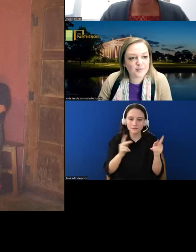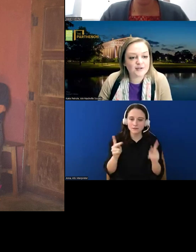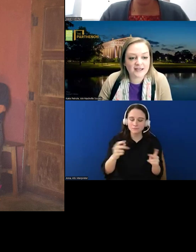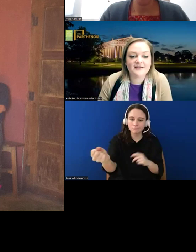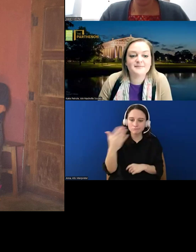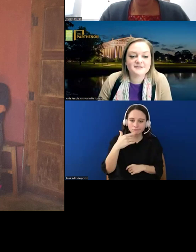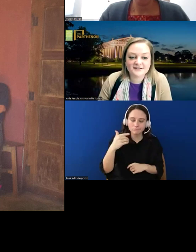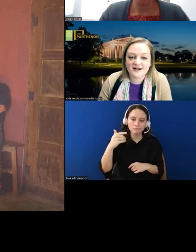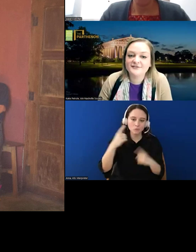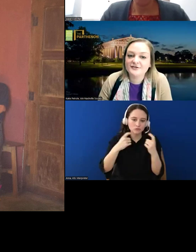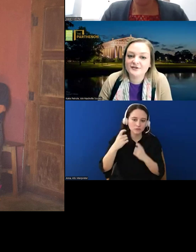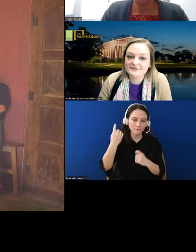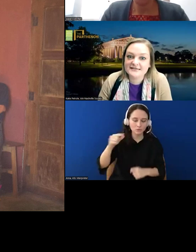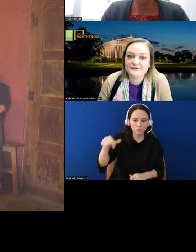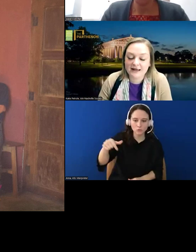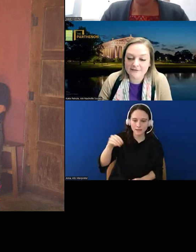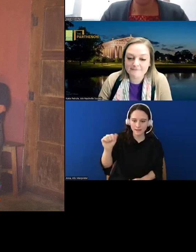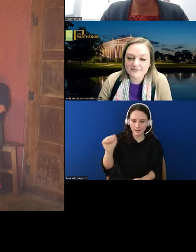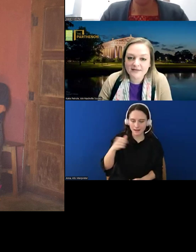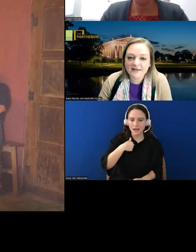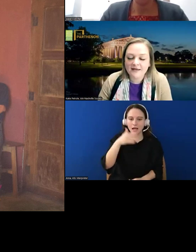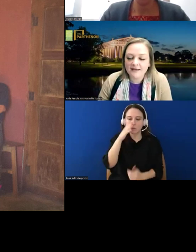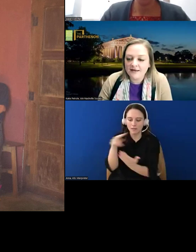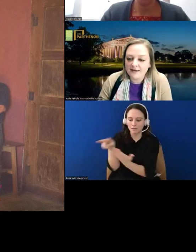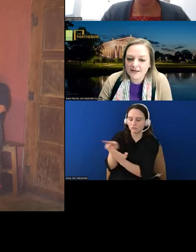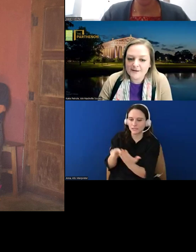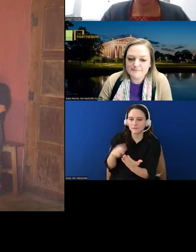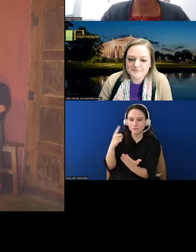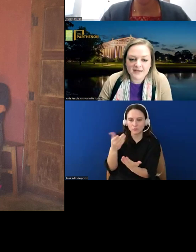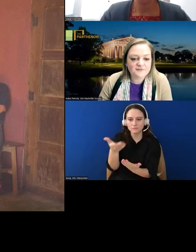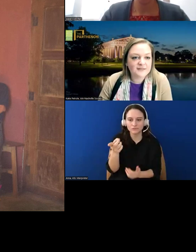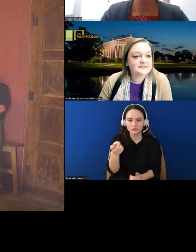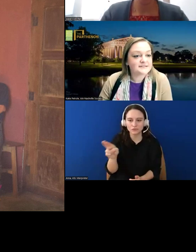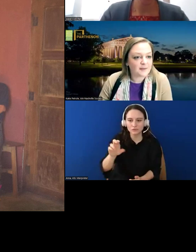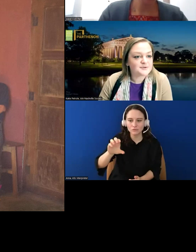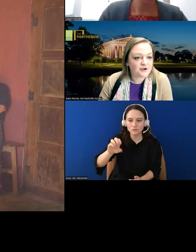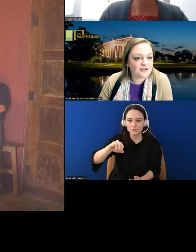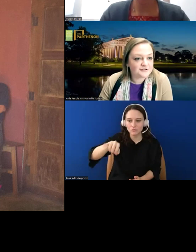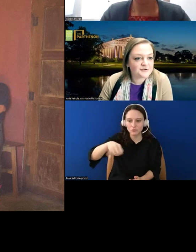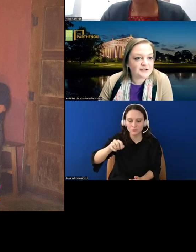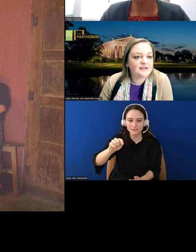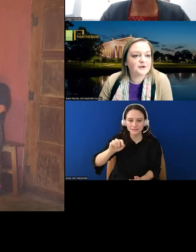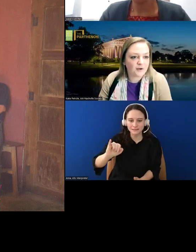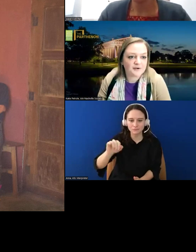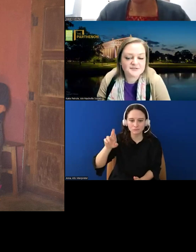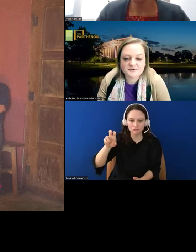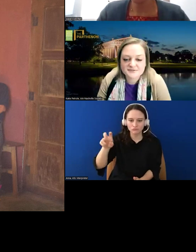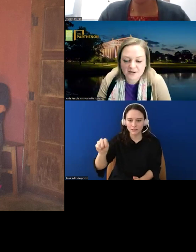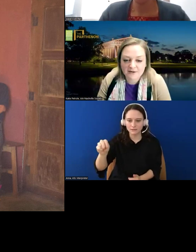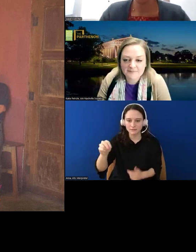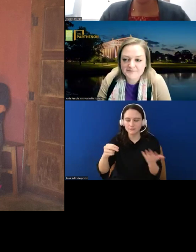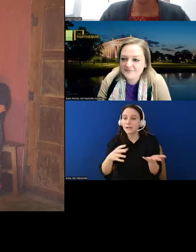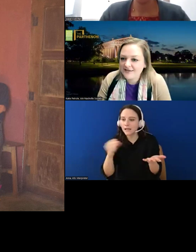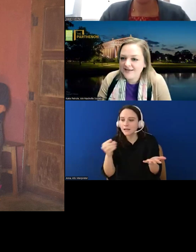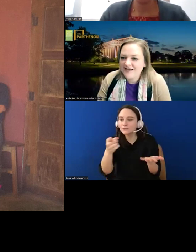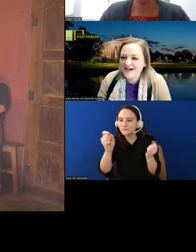I will relate them to Dr. Cojtí Ren. And if you'd like to stop sharing your screen, you're welcome to as